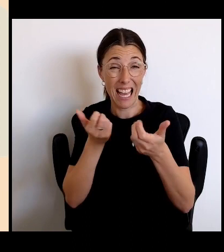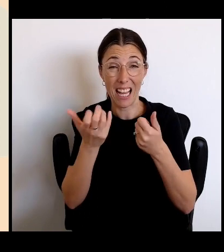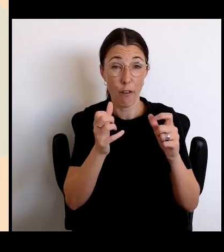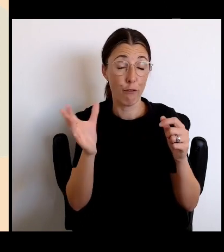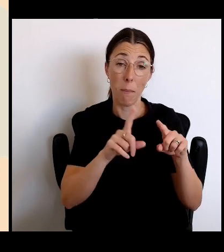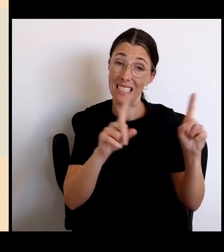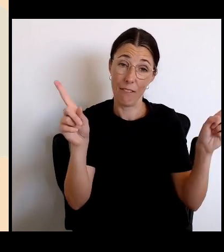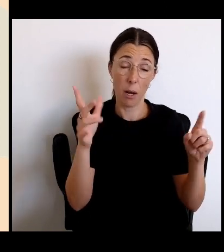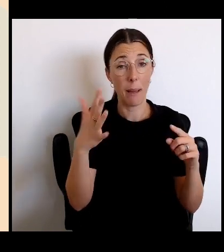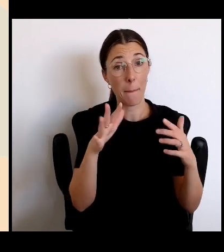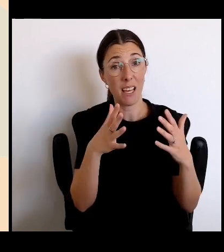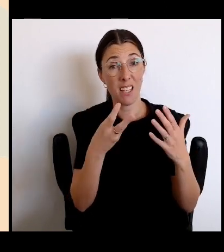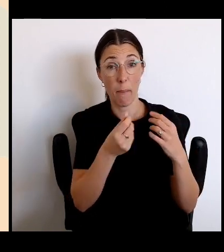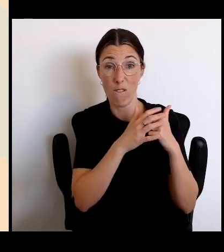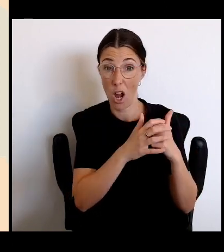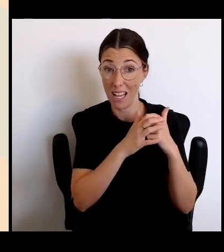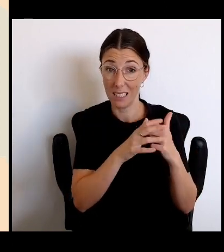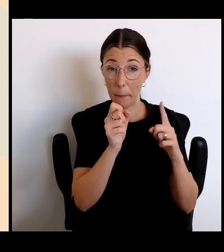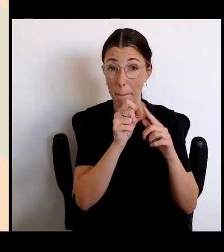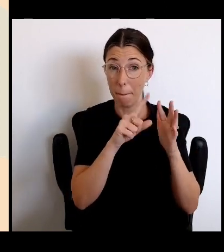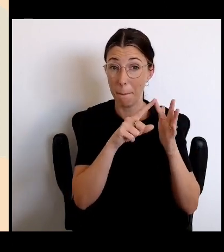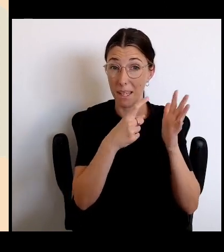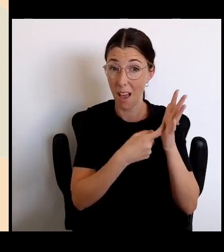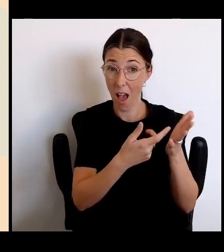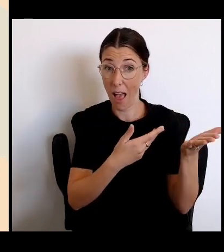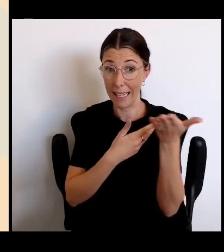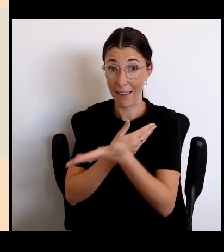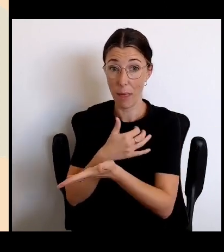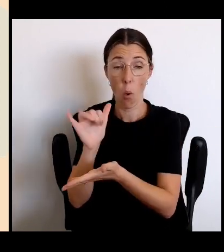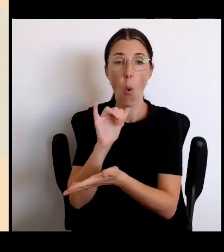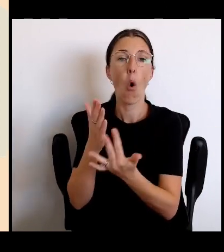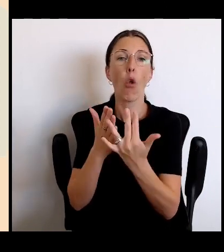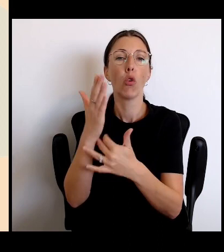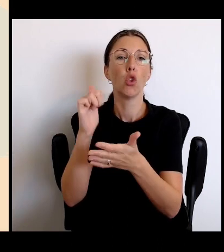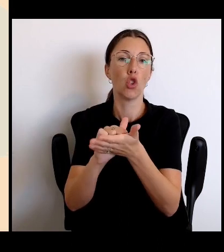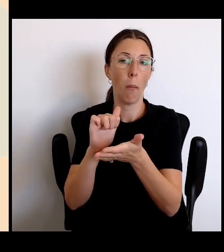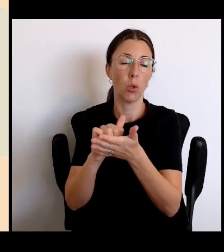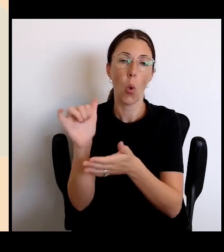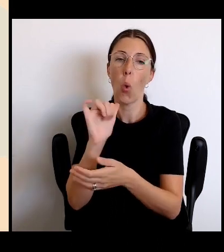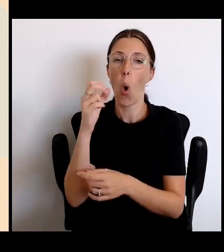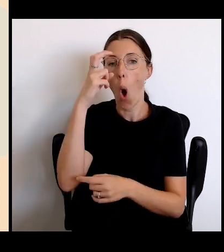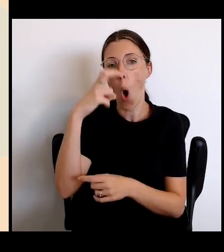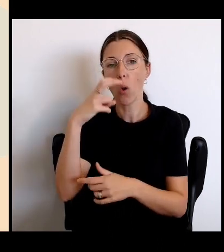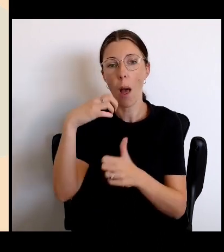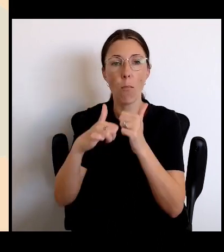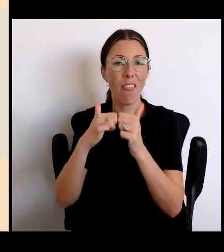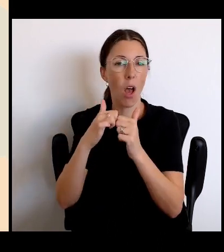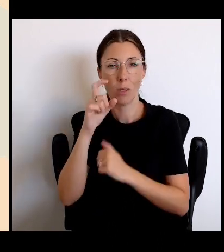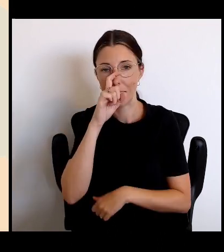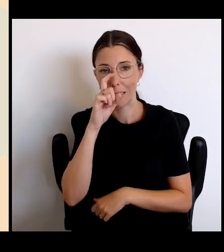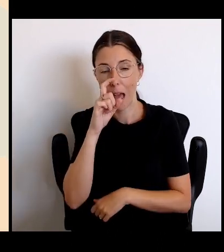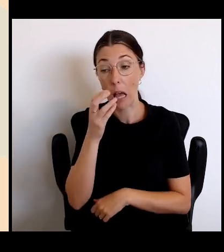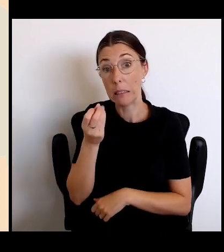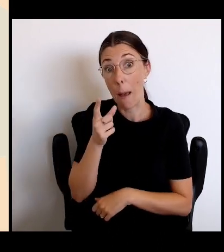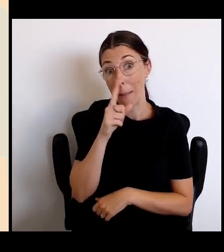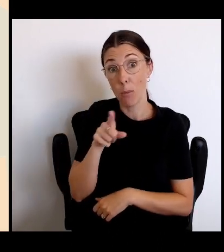peer groups as well as through retailers and older siblings. Some even said that they got it from